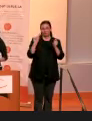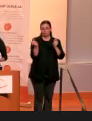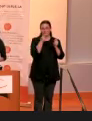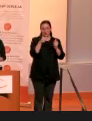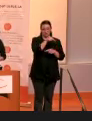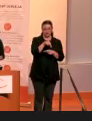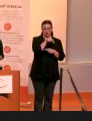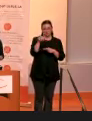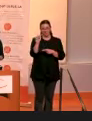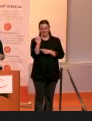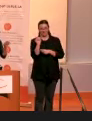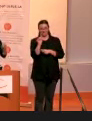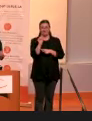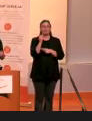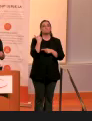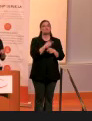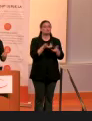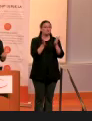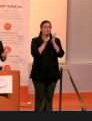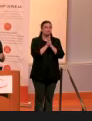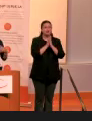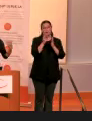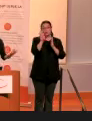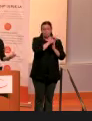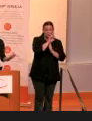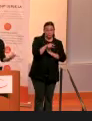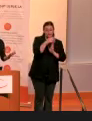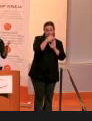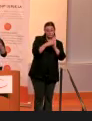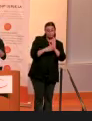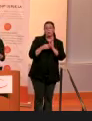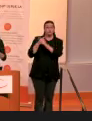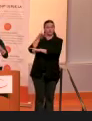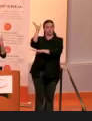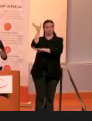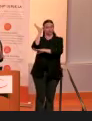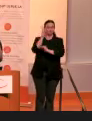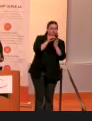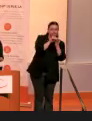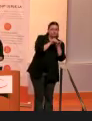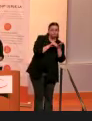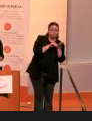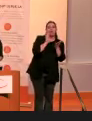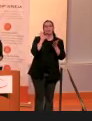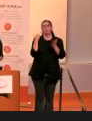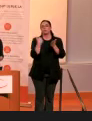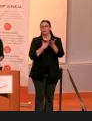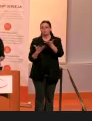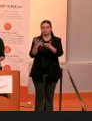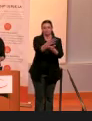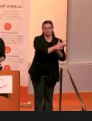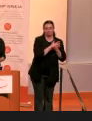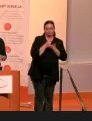Dr. Wallace does. And we ask that you put your questions down during his talk. We'll collect them and he'll answer all of your